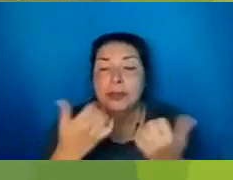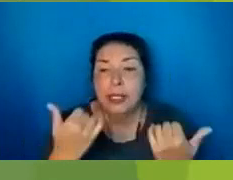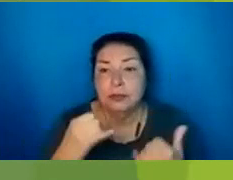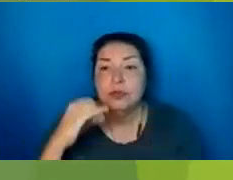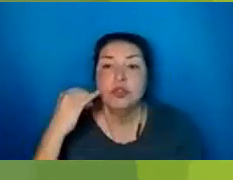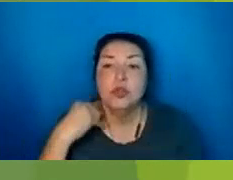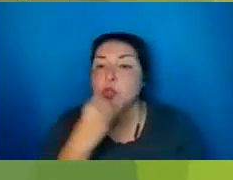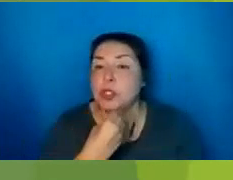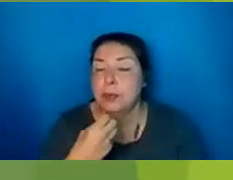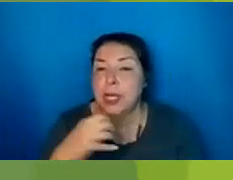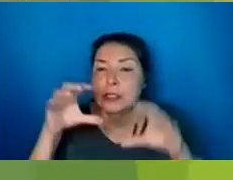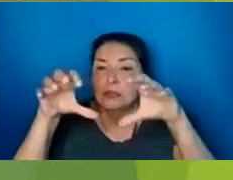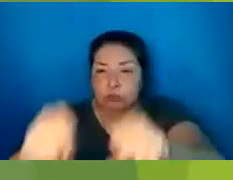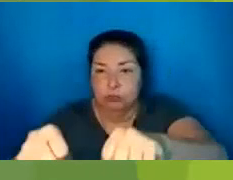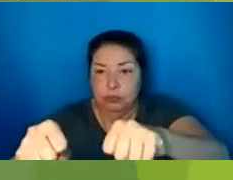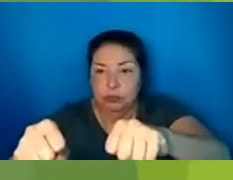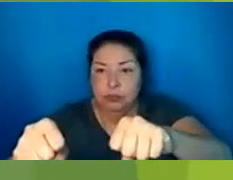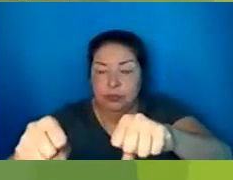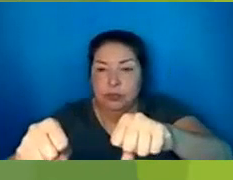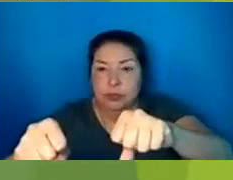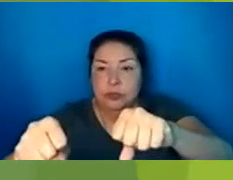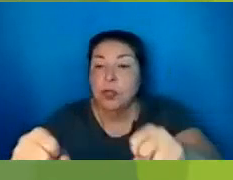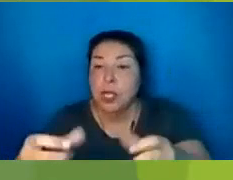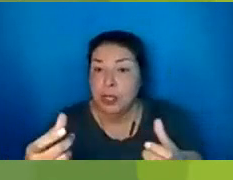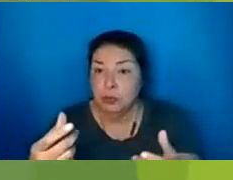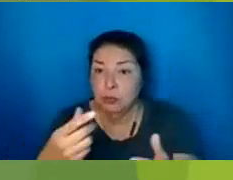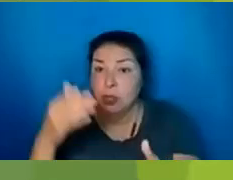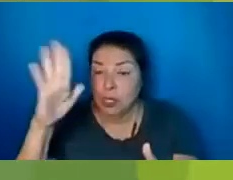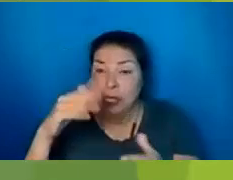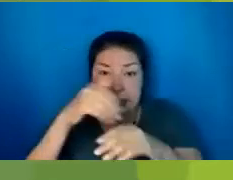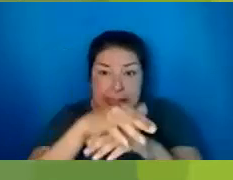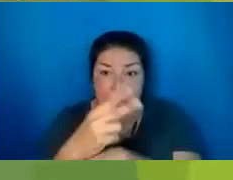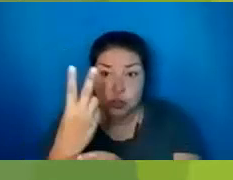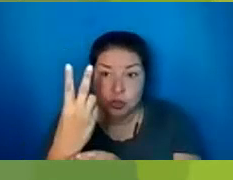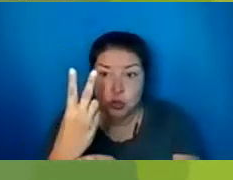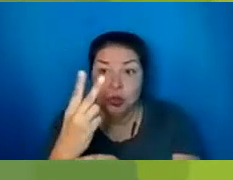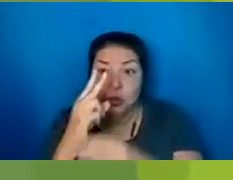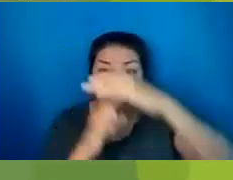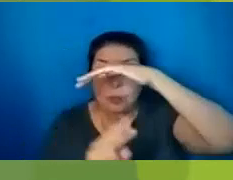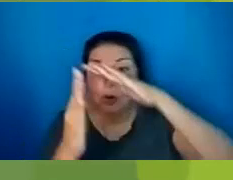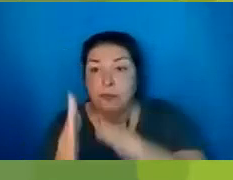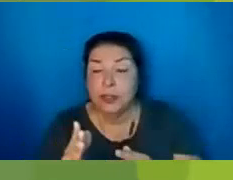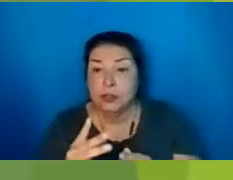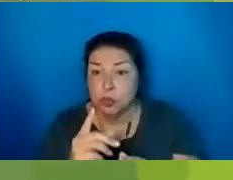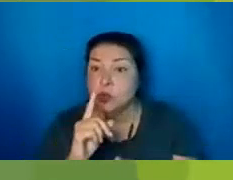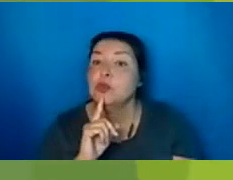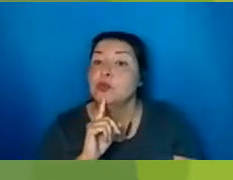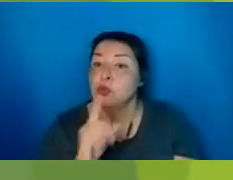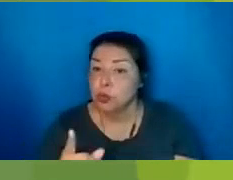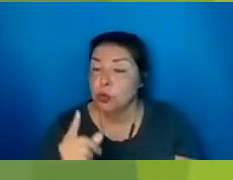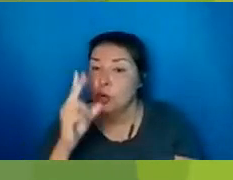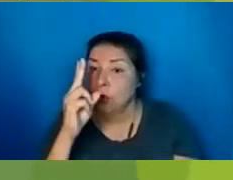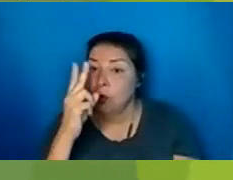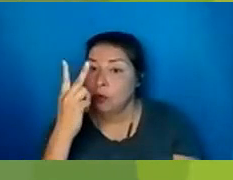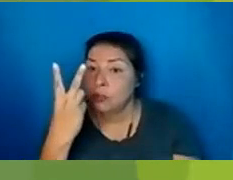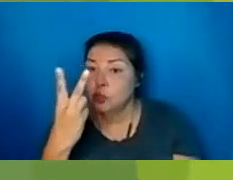siege, and God has sent two prophets, two legitimate prophets. He sent